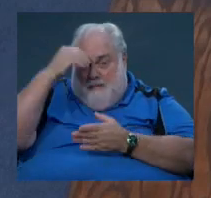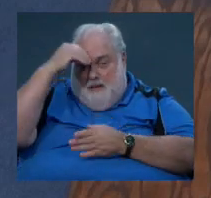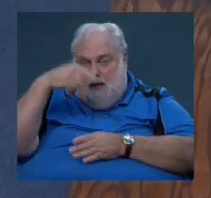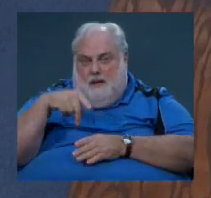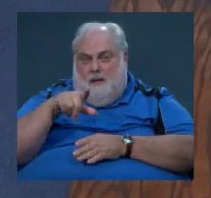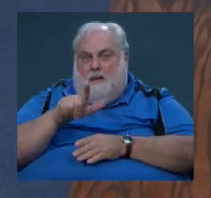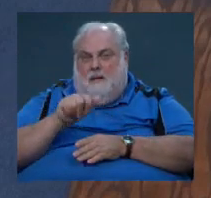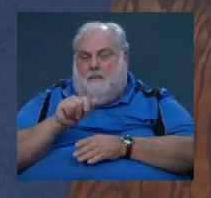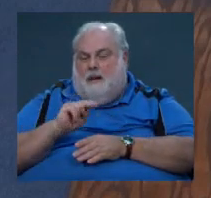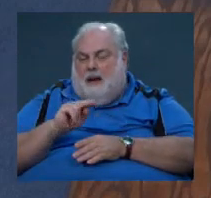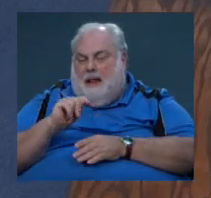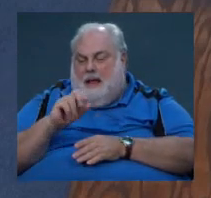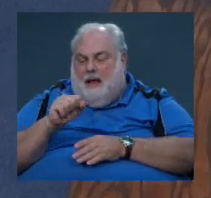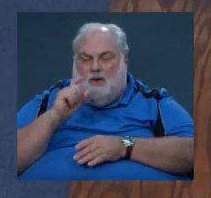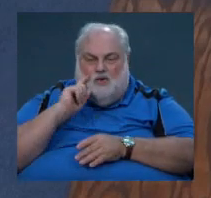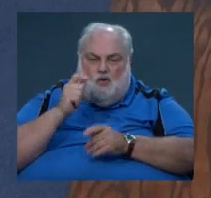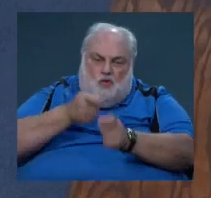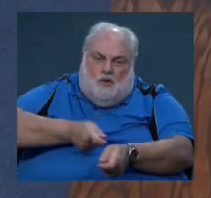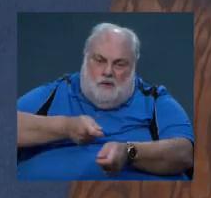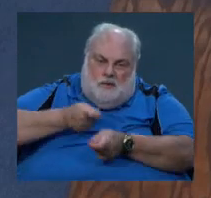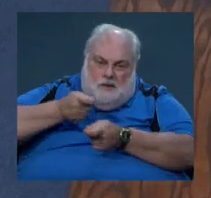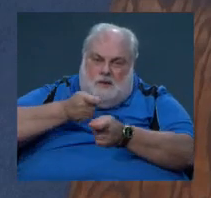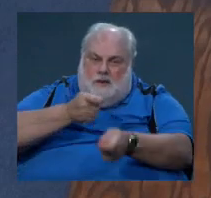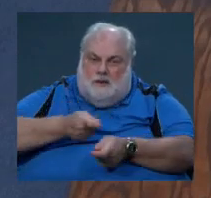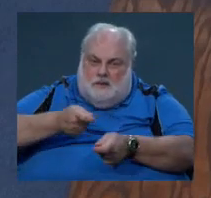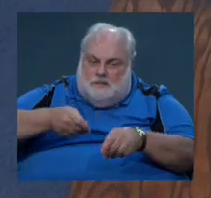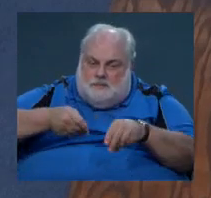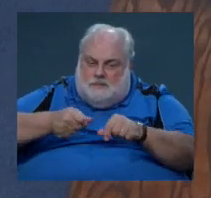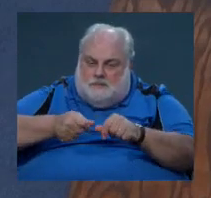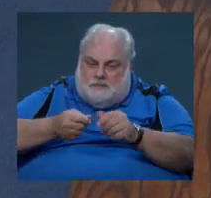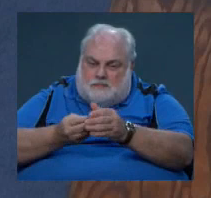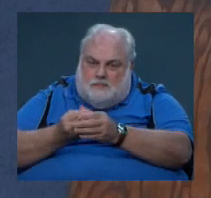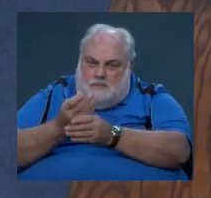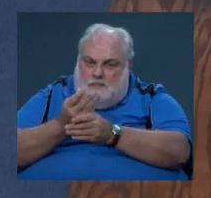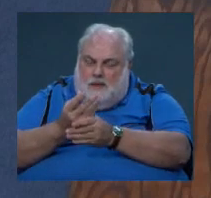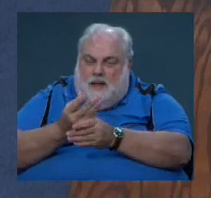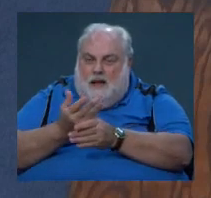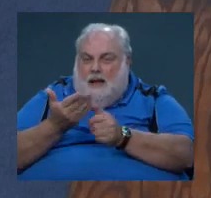learning how to till. They're learning things that help them